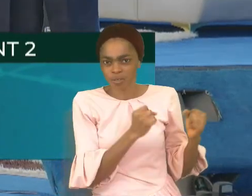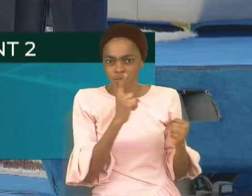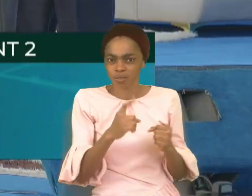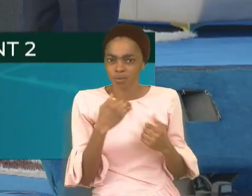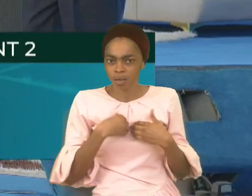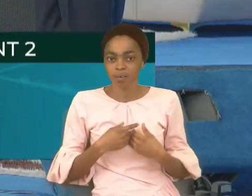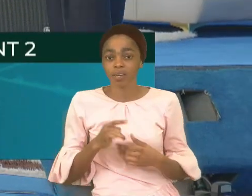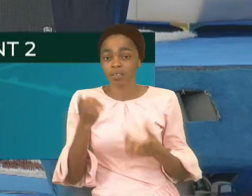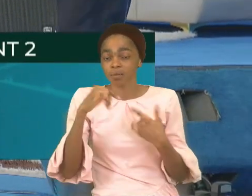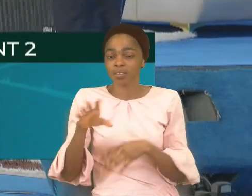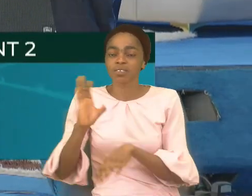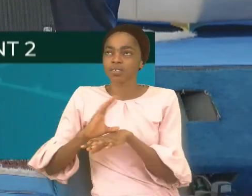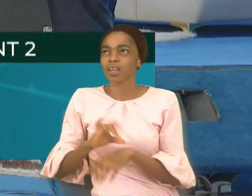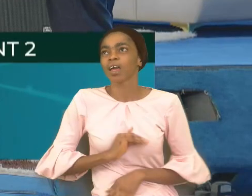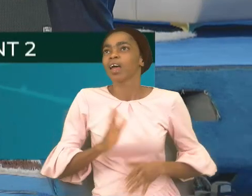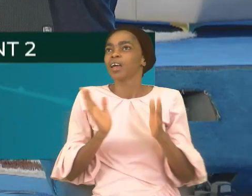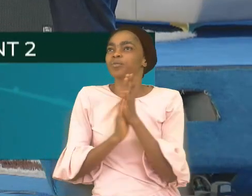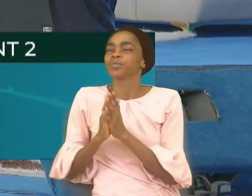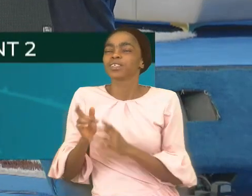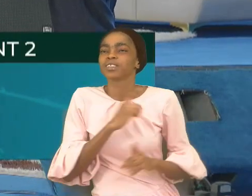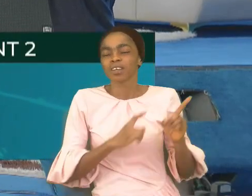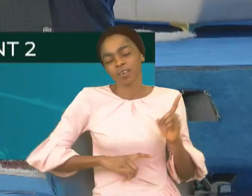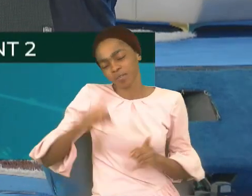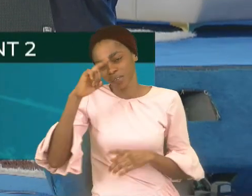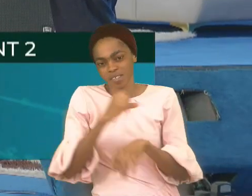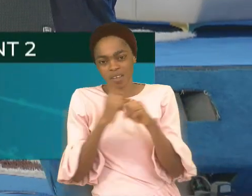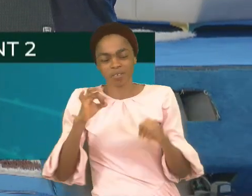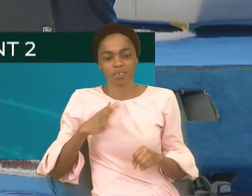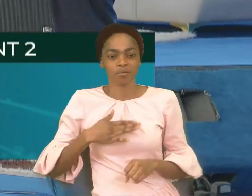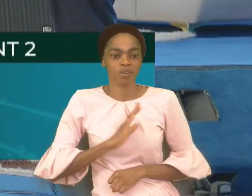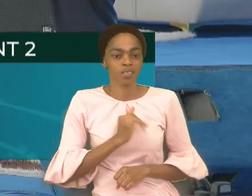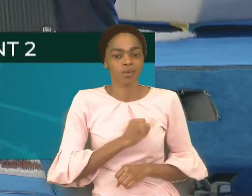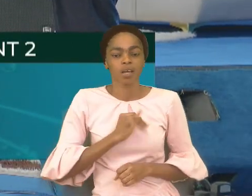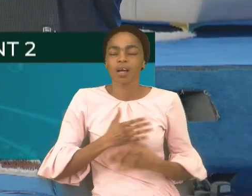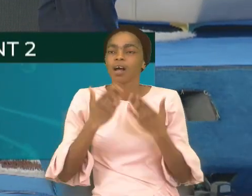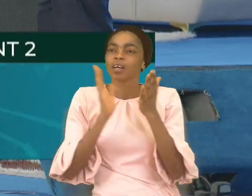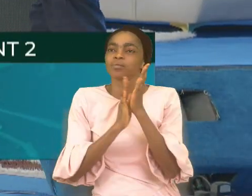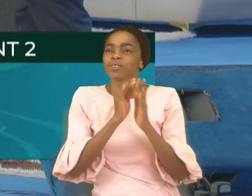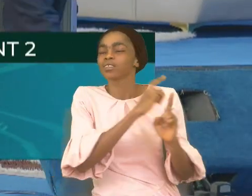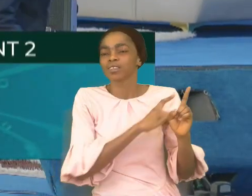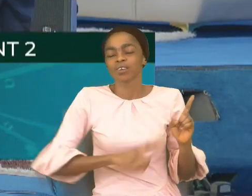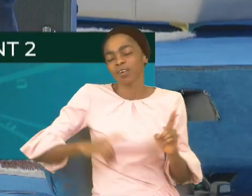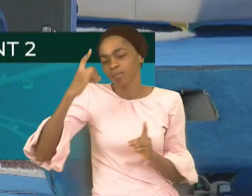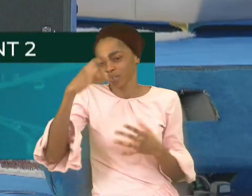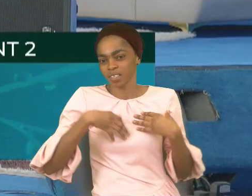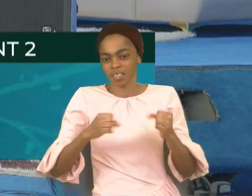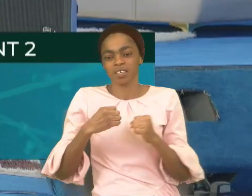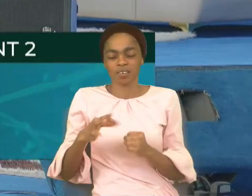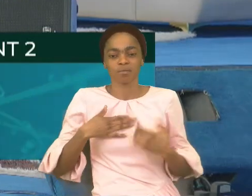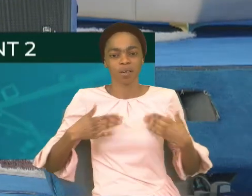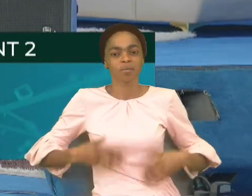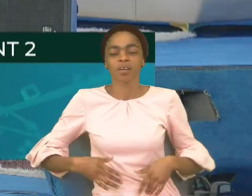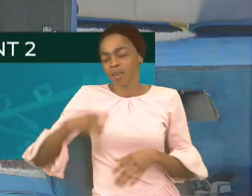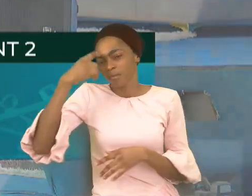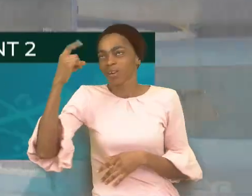body. I praise the Lord because he brought me into the light of the gospel. That's in church. Now, outside